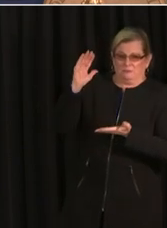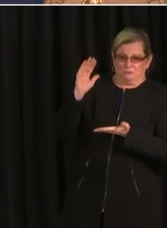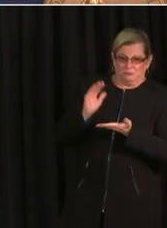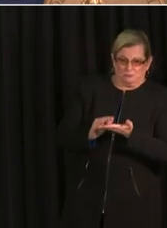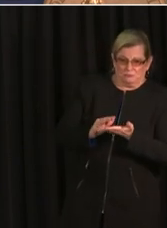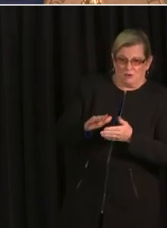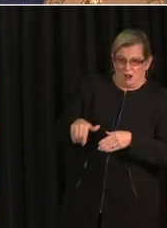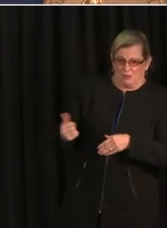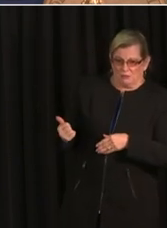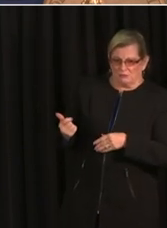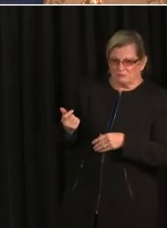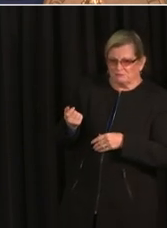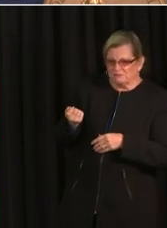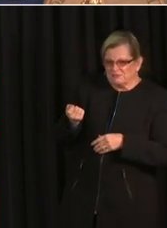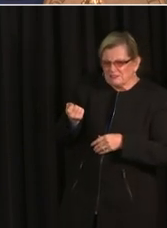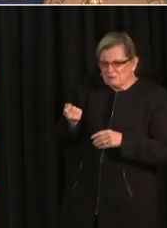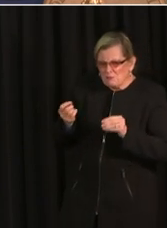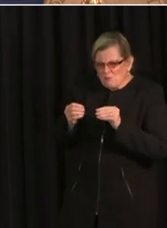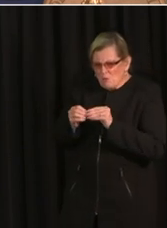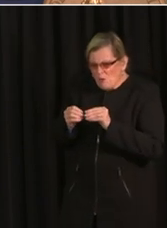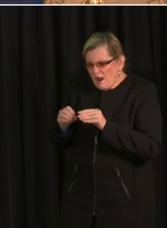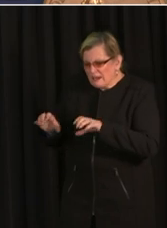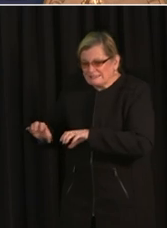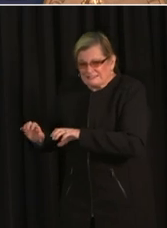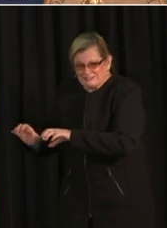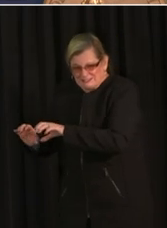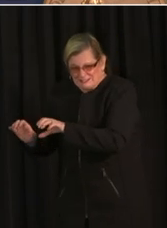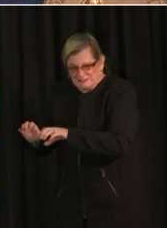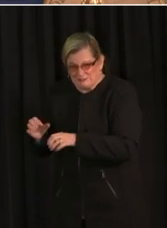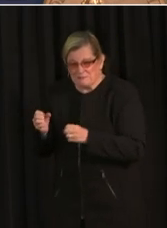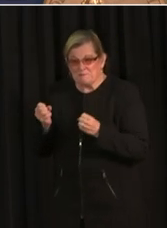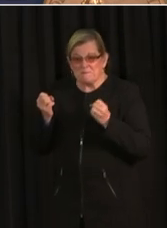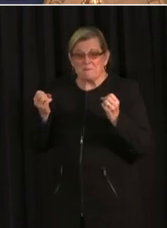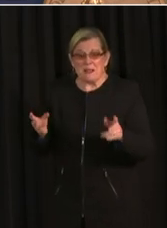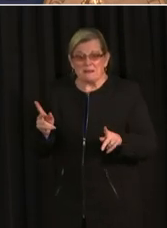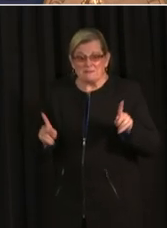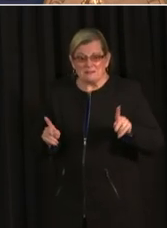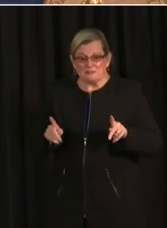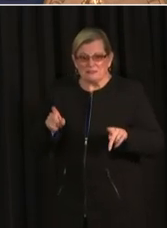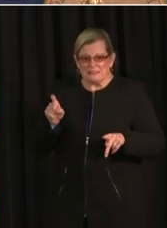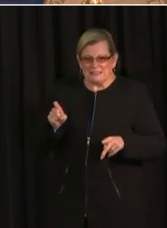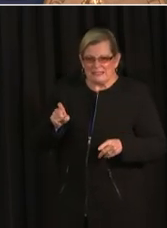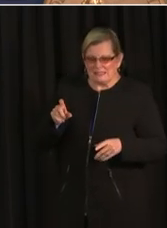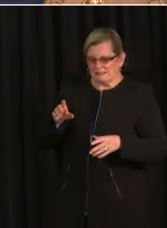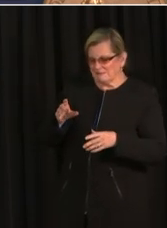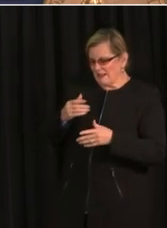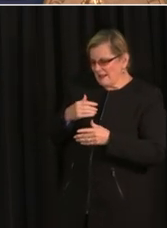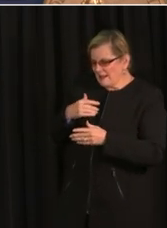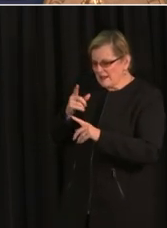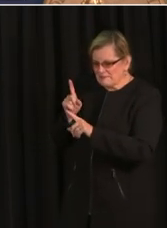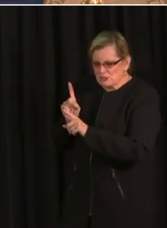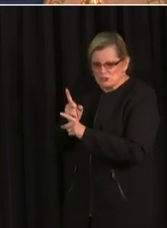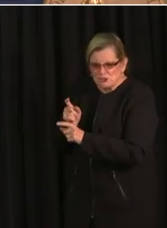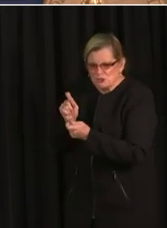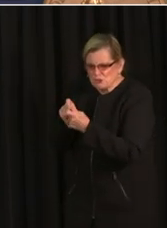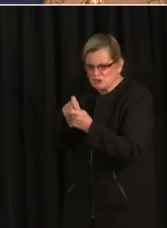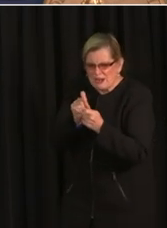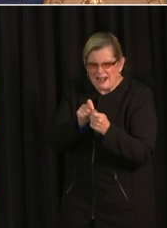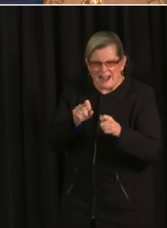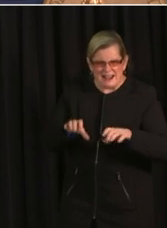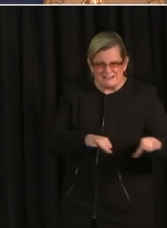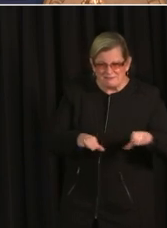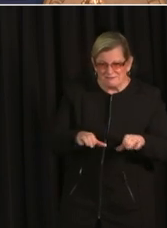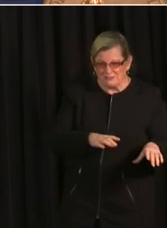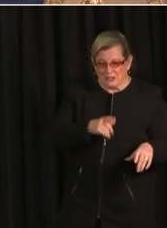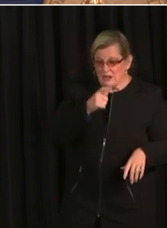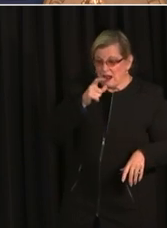various activities because after 4 months, many people need those activities. That doesn't mean you have to do